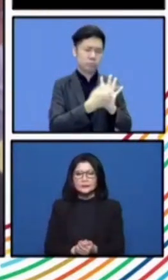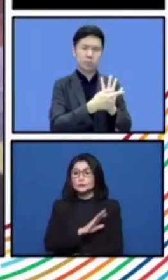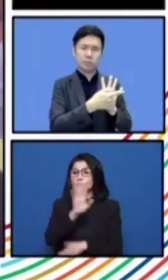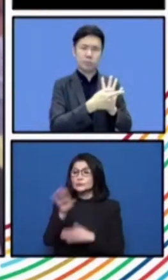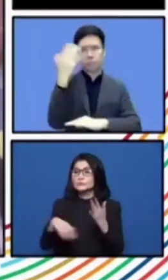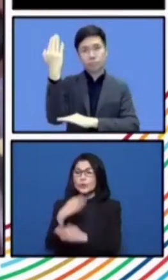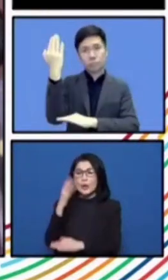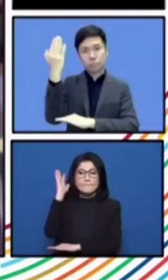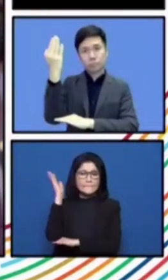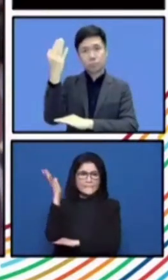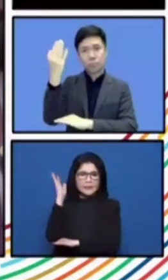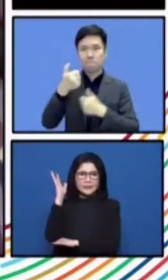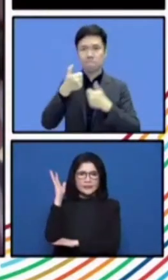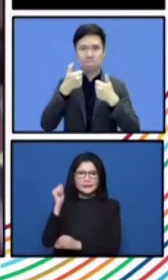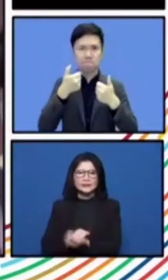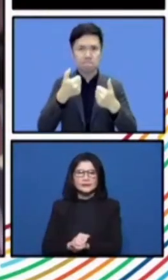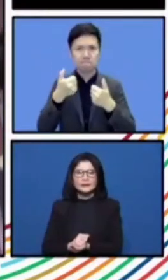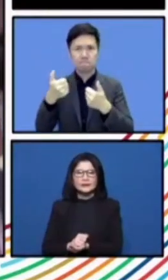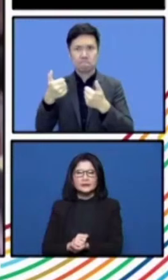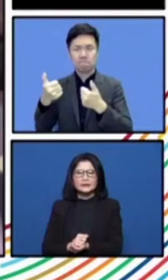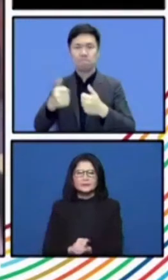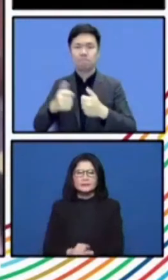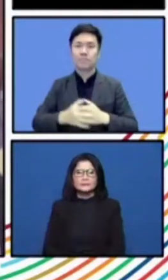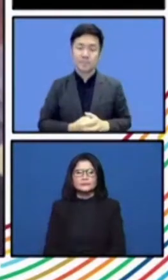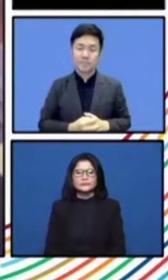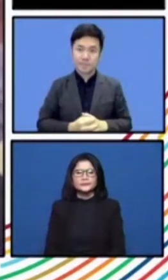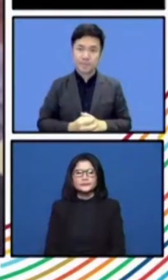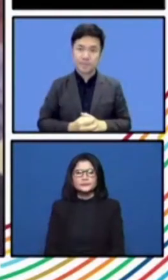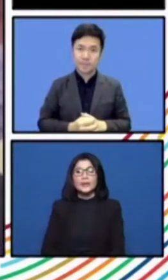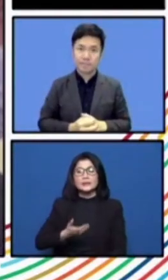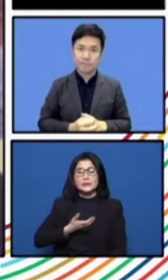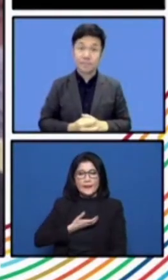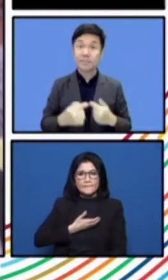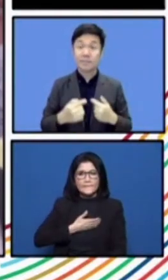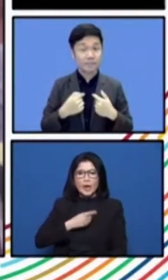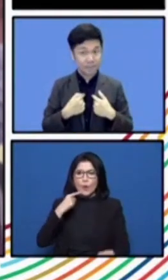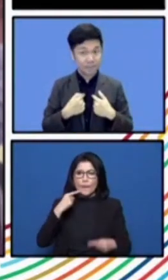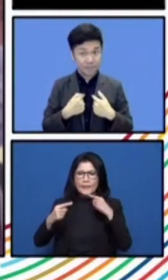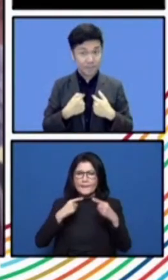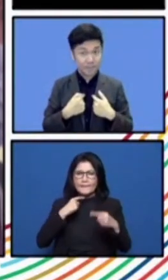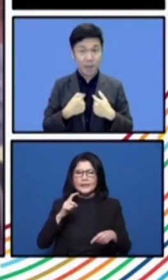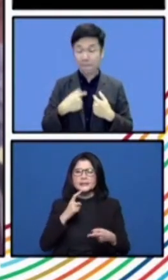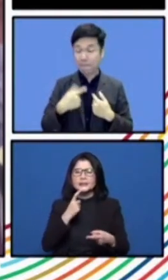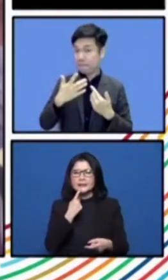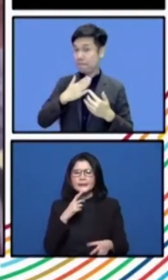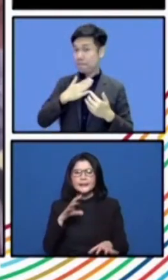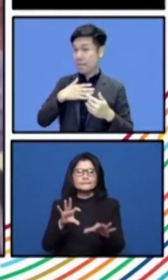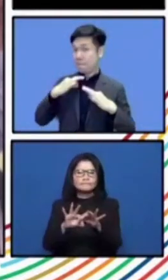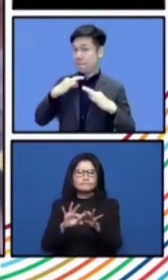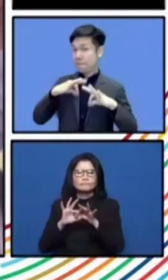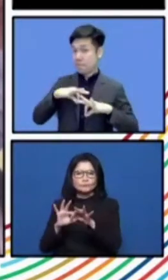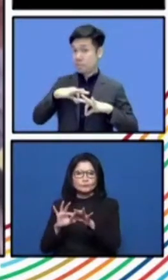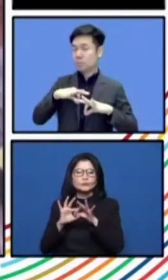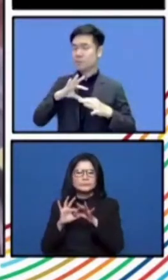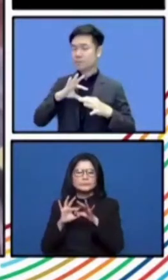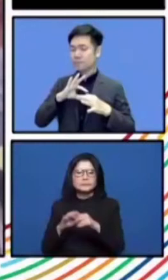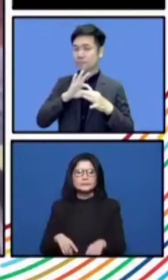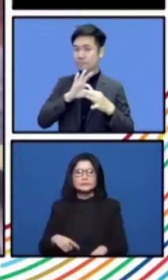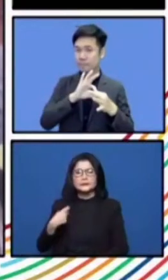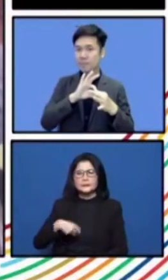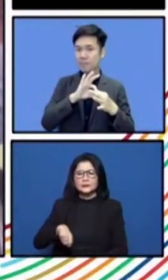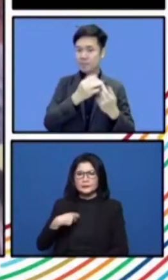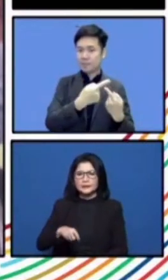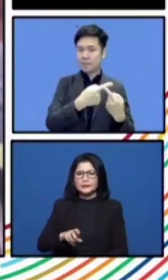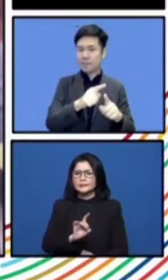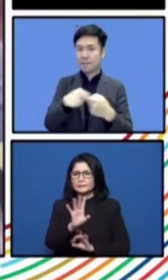interventions I would like to talk about our Partnerships as Ministry with diverse institutions and this in